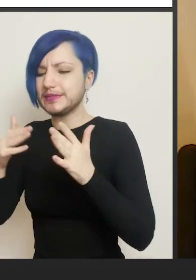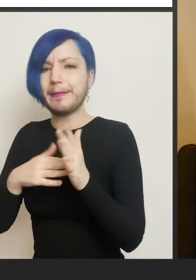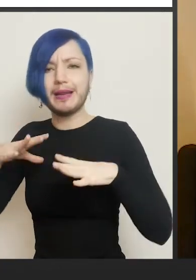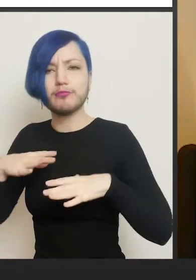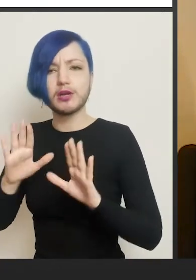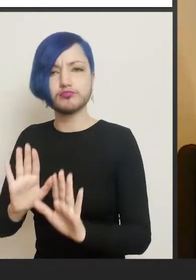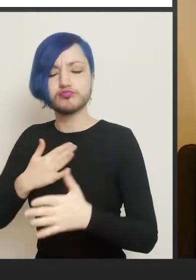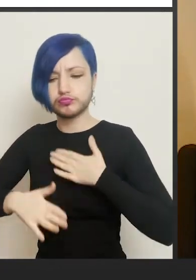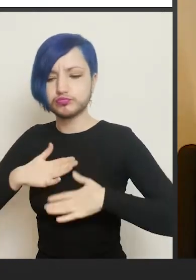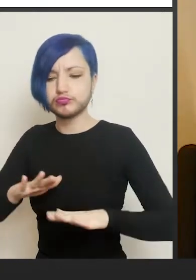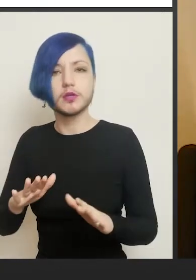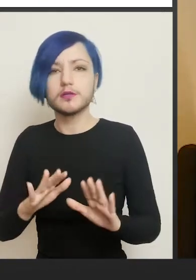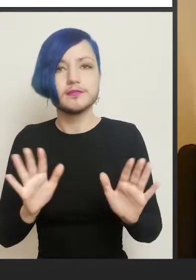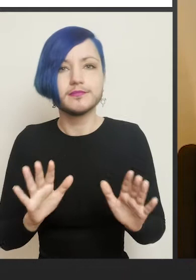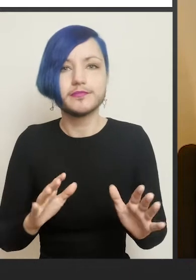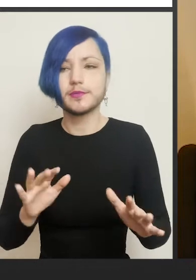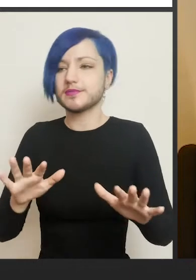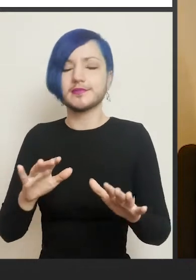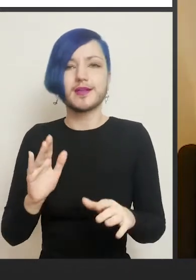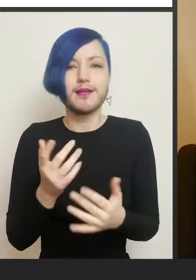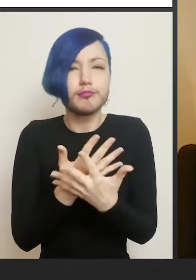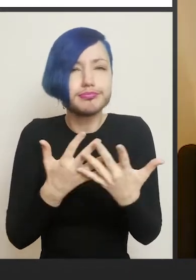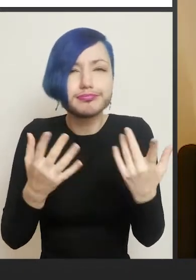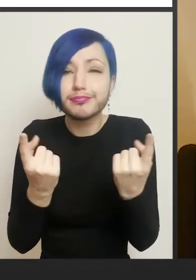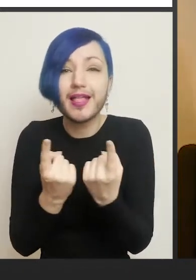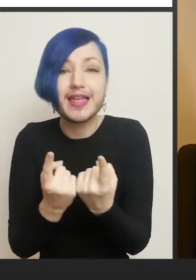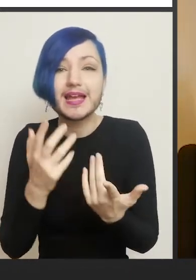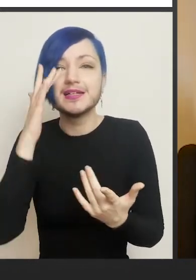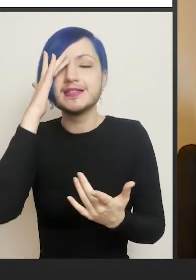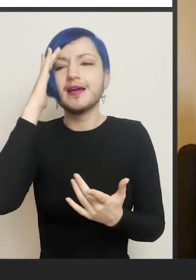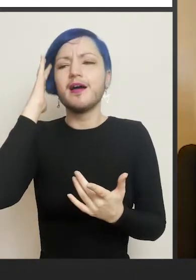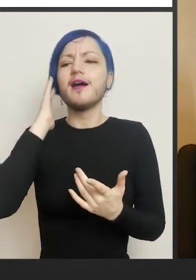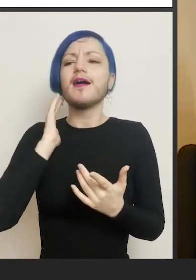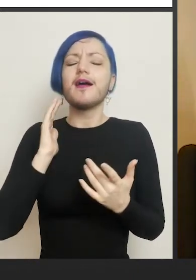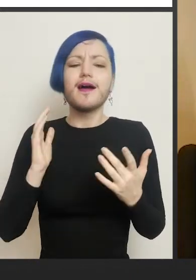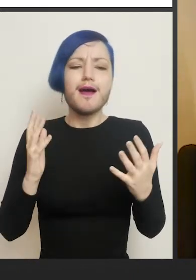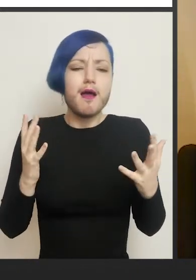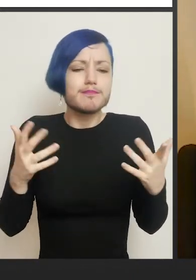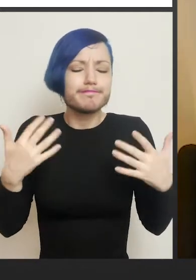10 minutes, or it was all of those tiny little things which